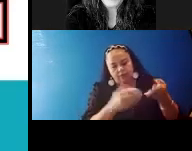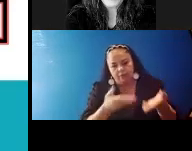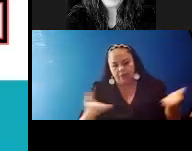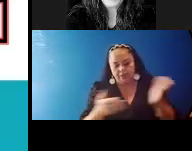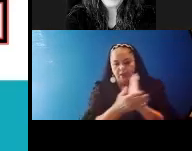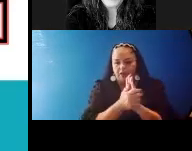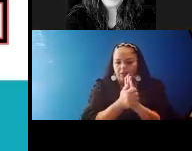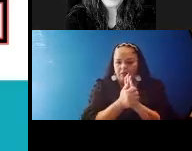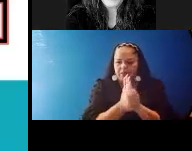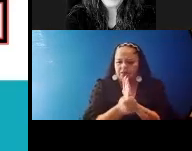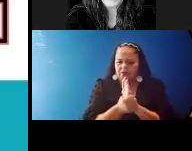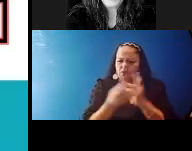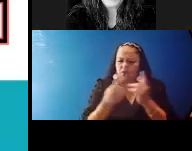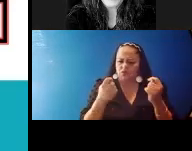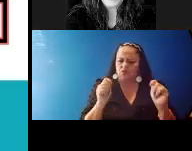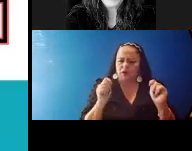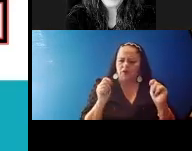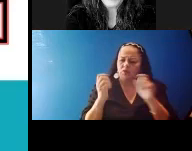trying to address in some ways in our work.